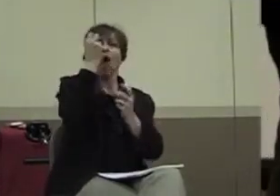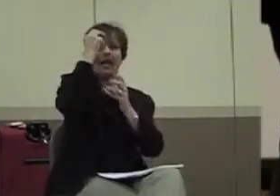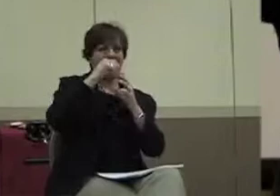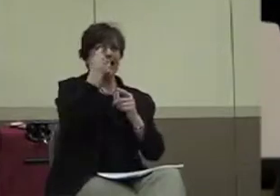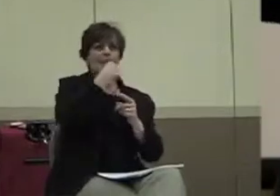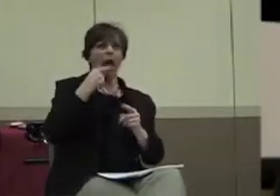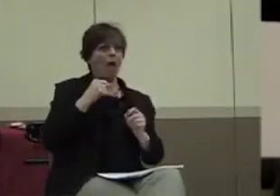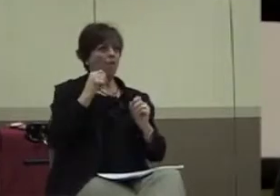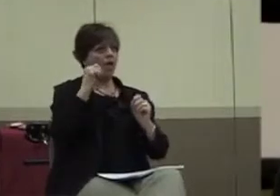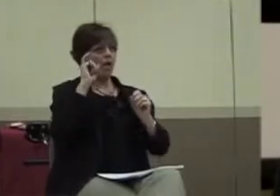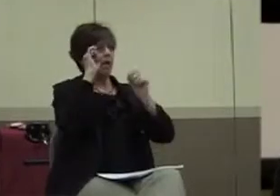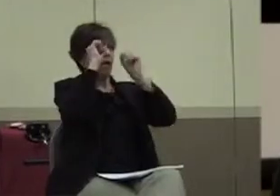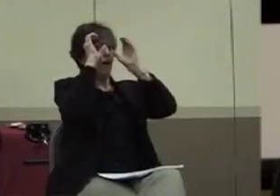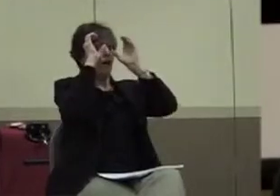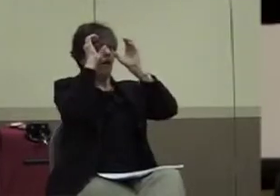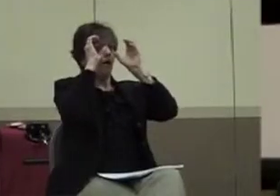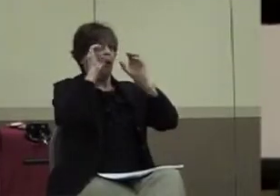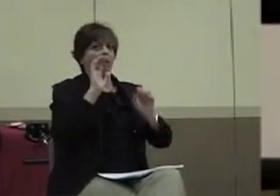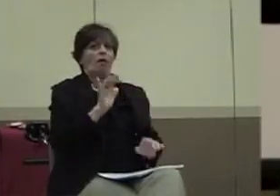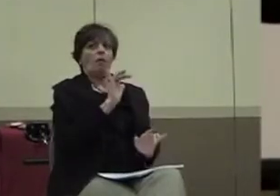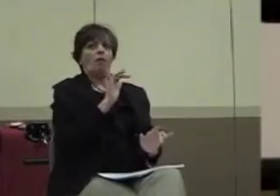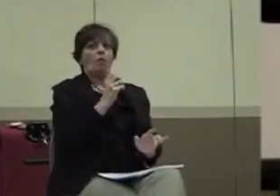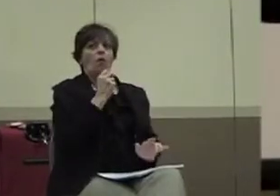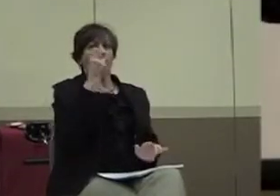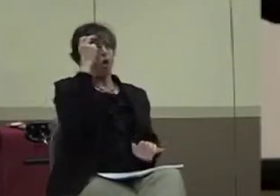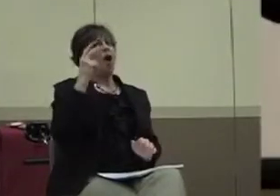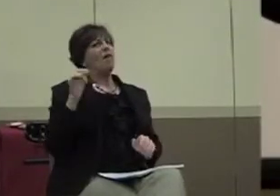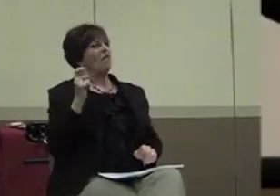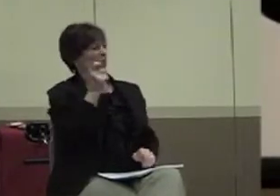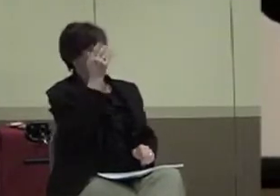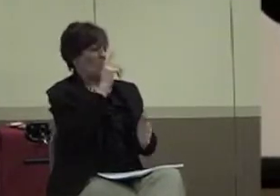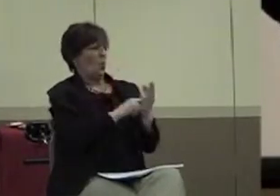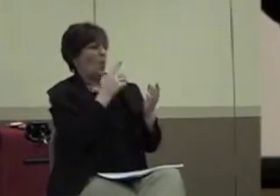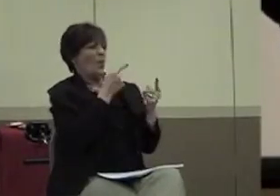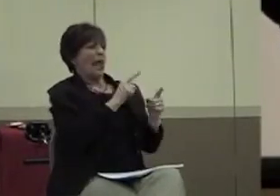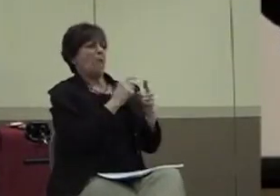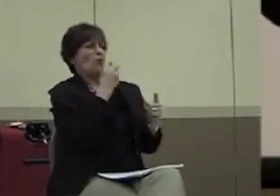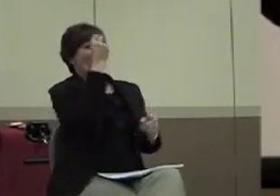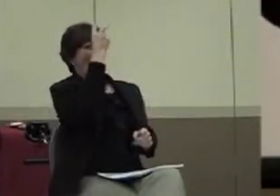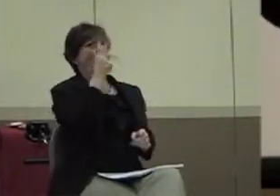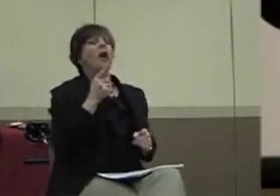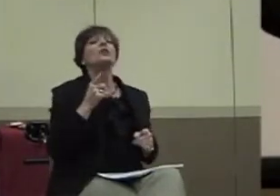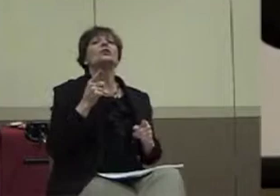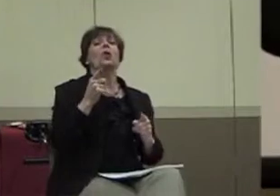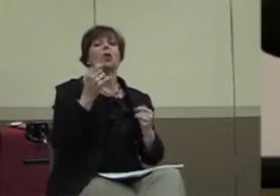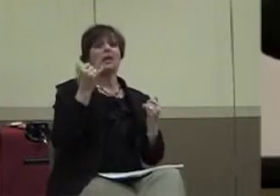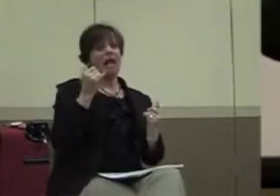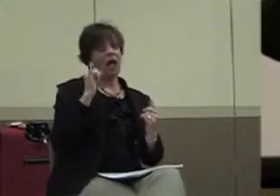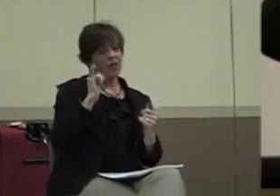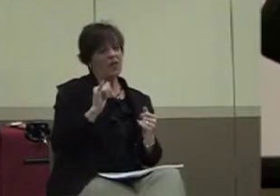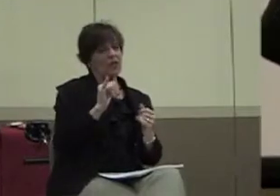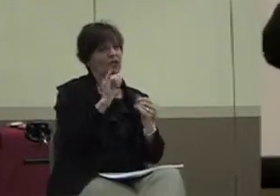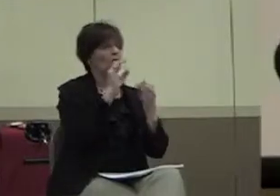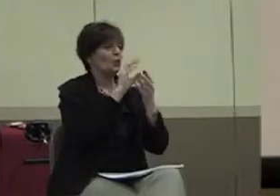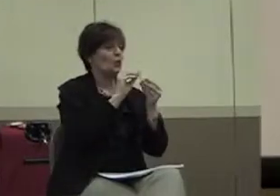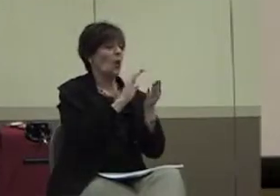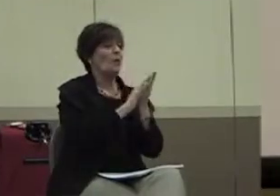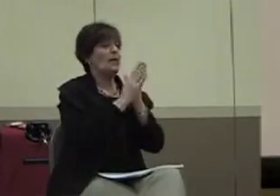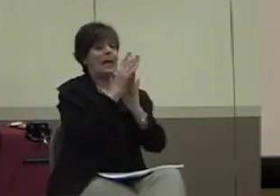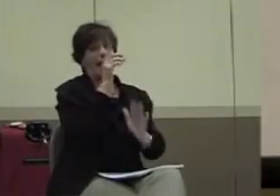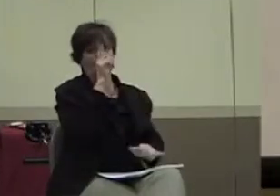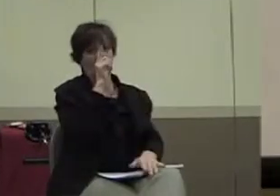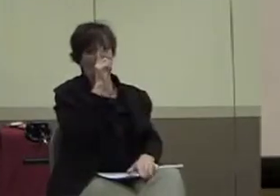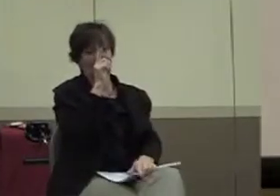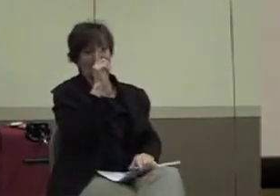big. And the fisherman knew what was going to happen to that frog. So here's where you know this story turns to fiction. The